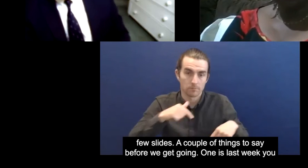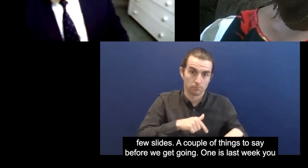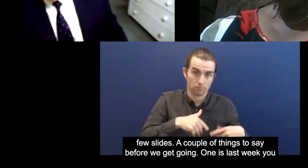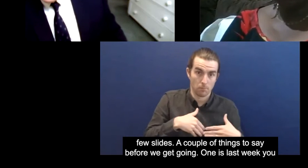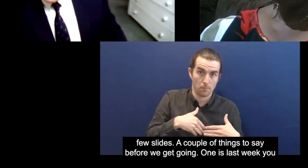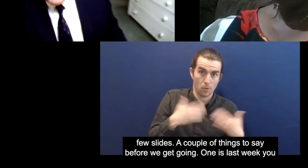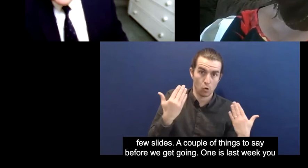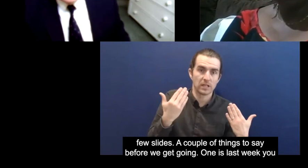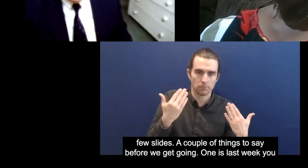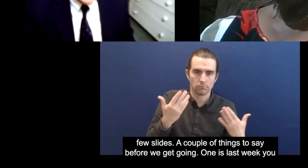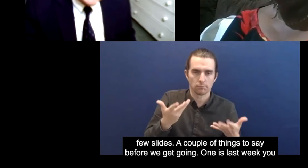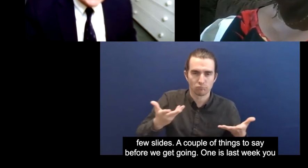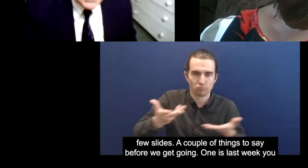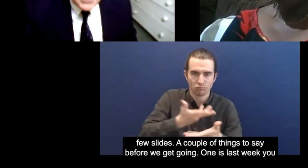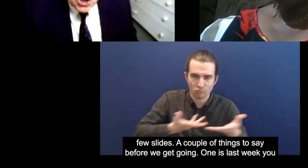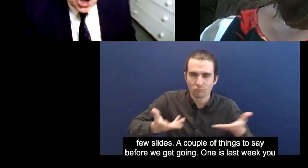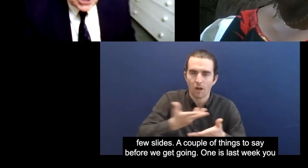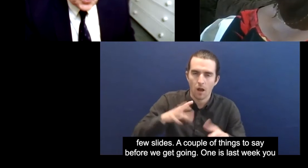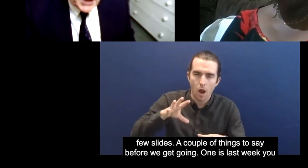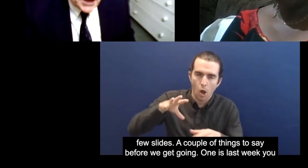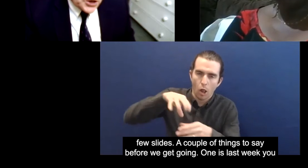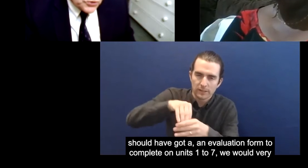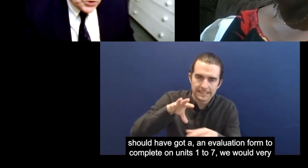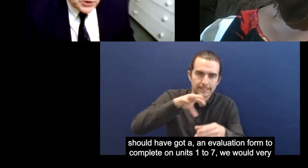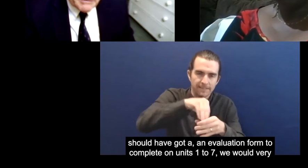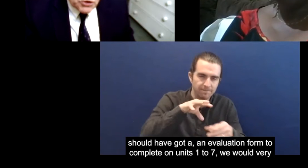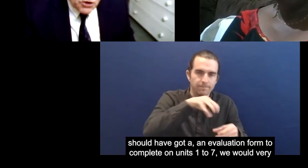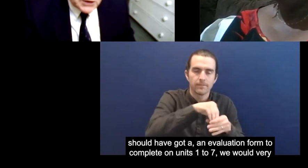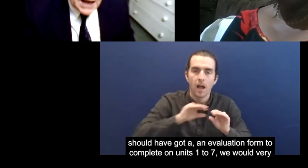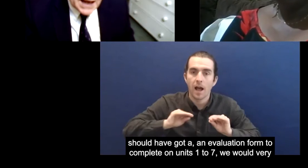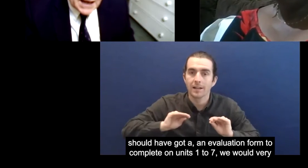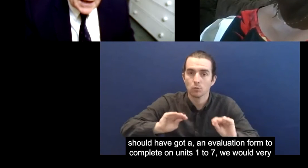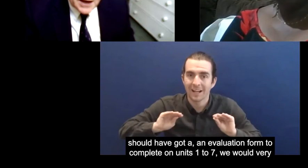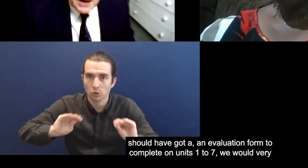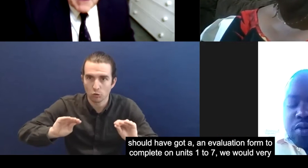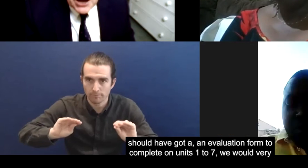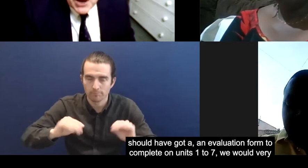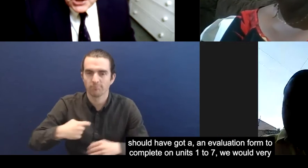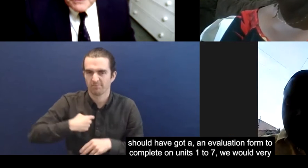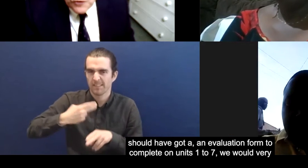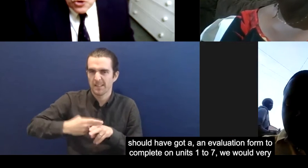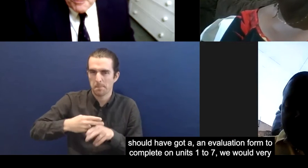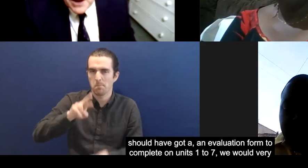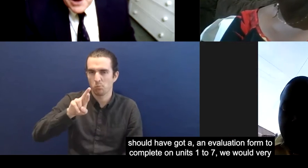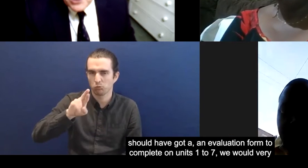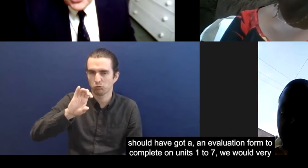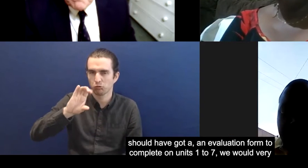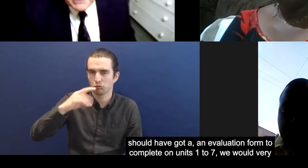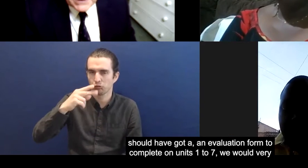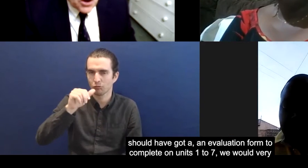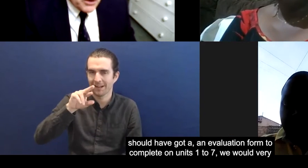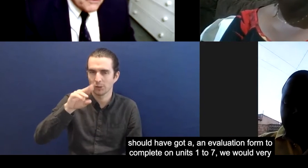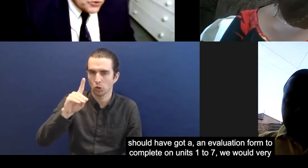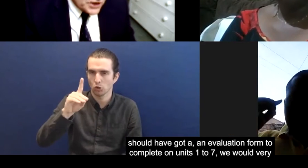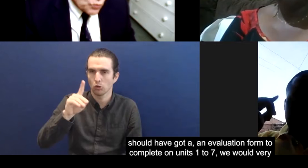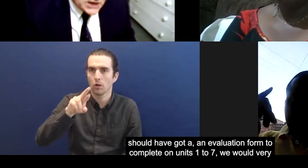say before we get going. One is, last week you should have got a evaluation form to